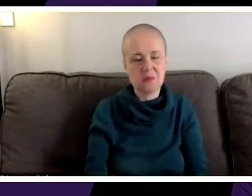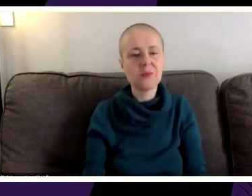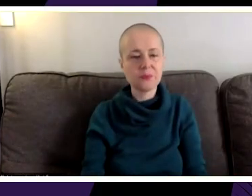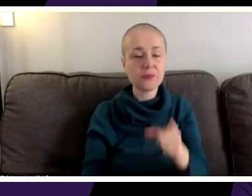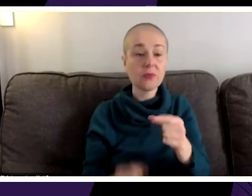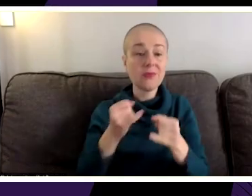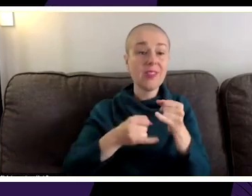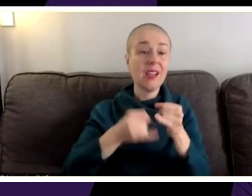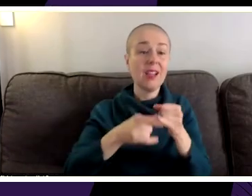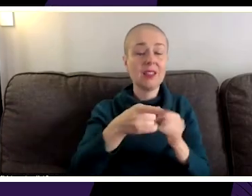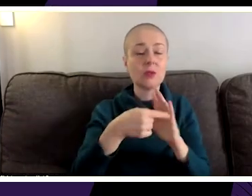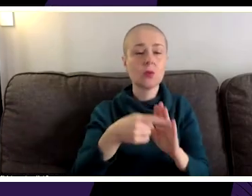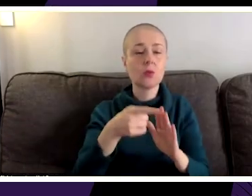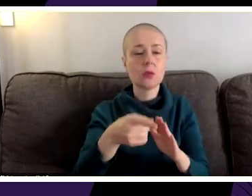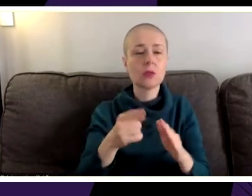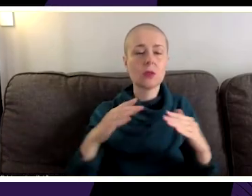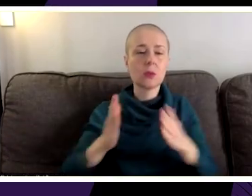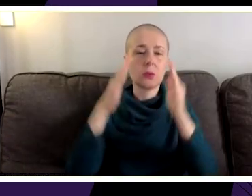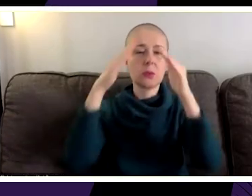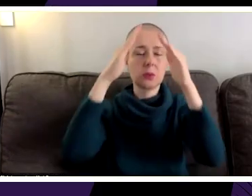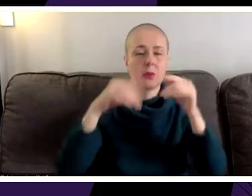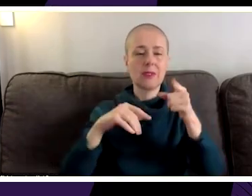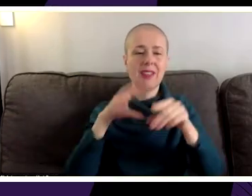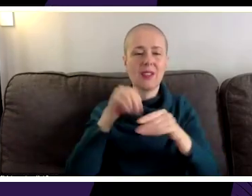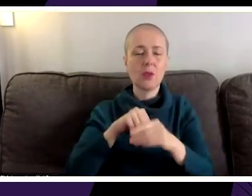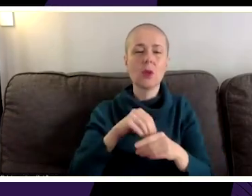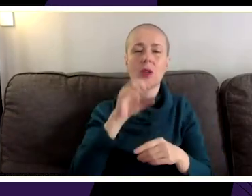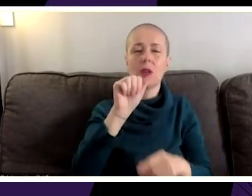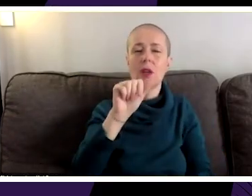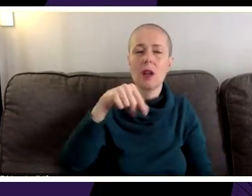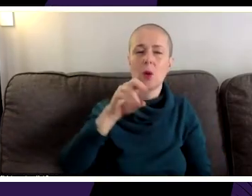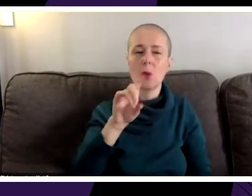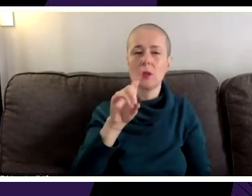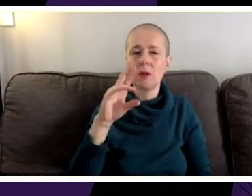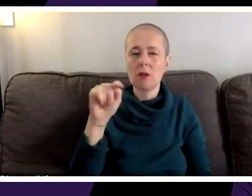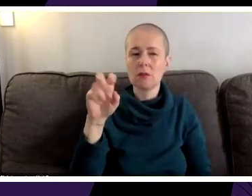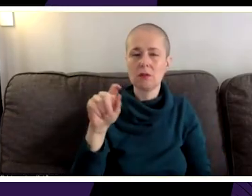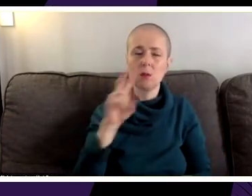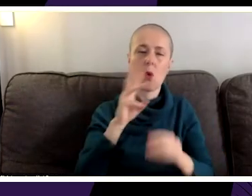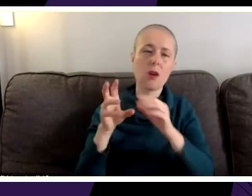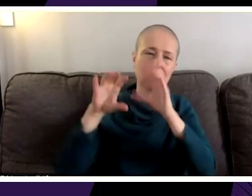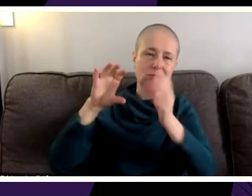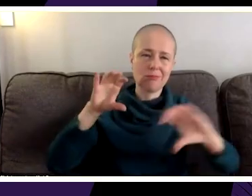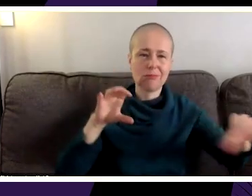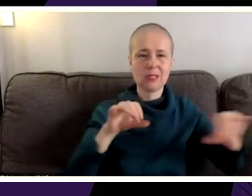one is a tower that is part of the aqueduct of the current water system in Mexico City.